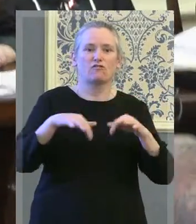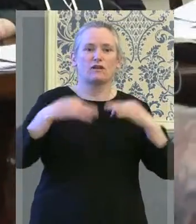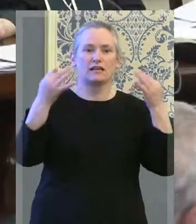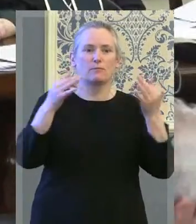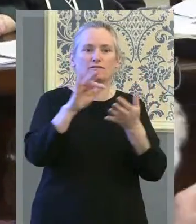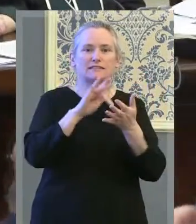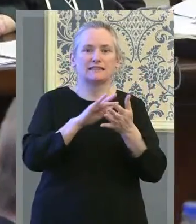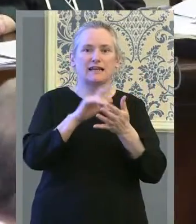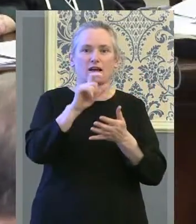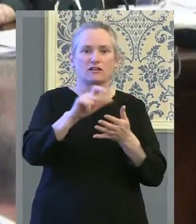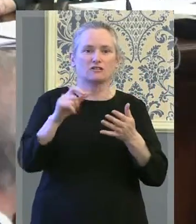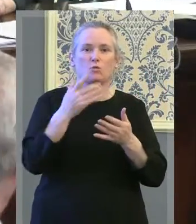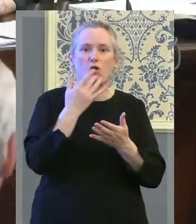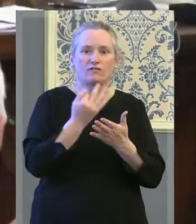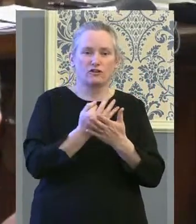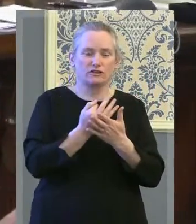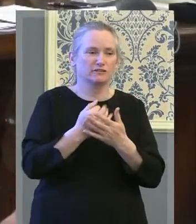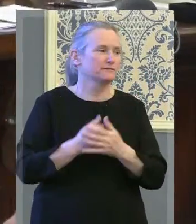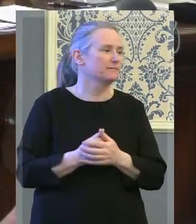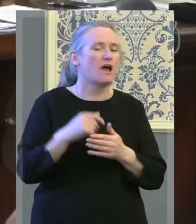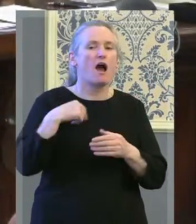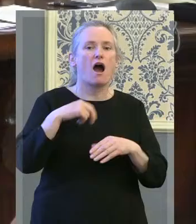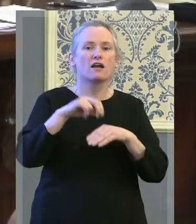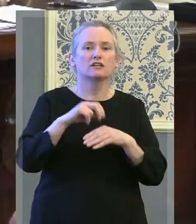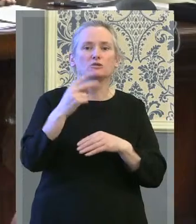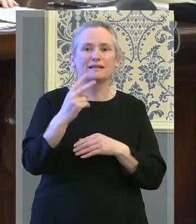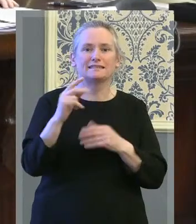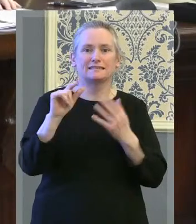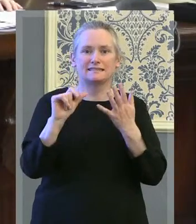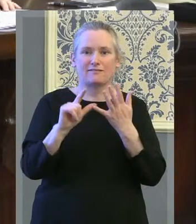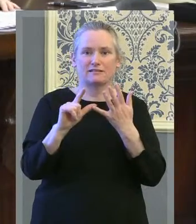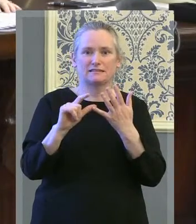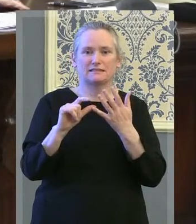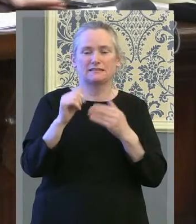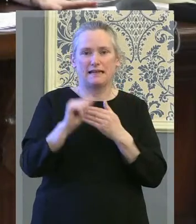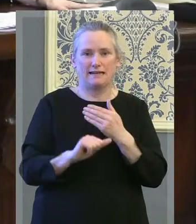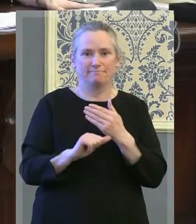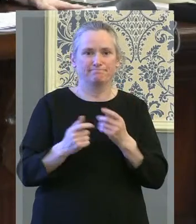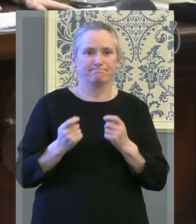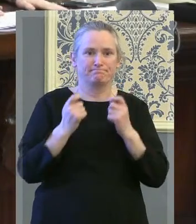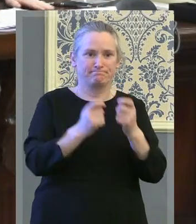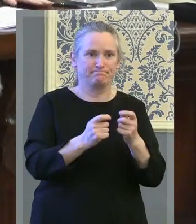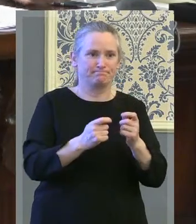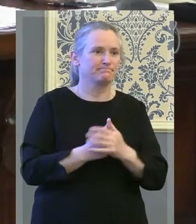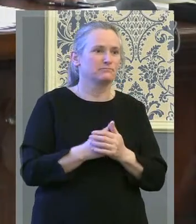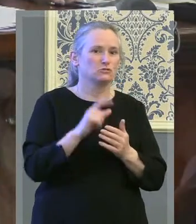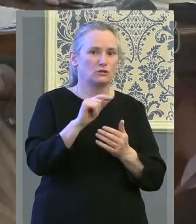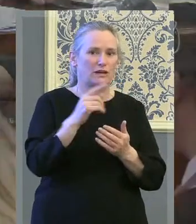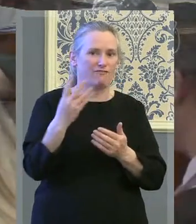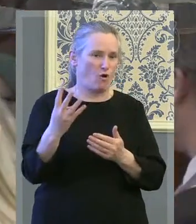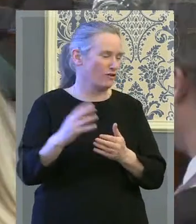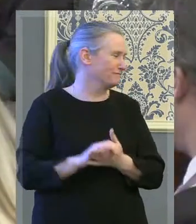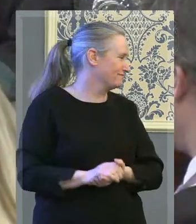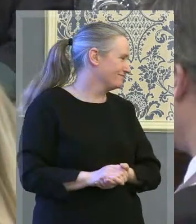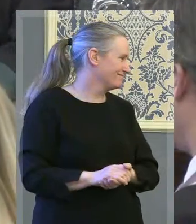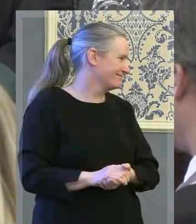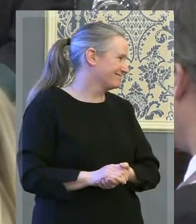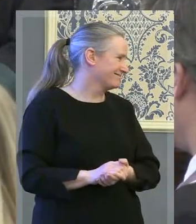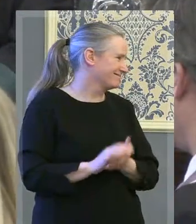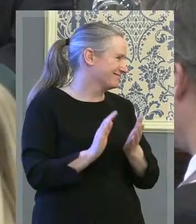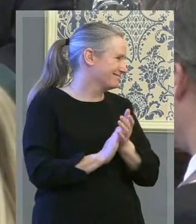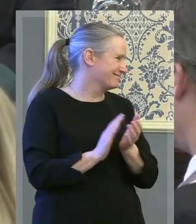Waterford, honoris causa, on this, the 27th day of March 2024. Congratulations. Delighted.